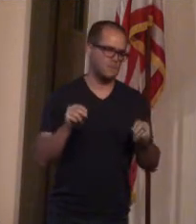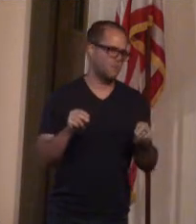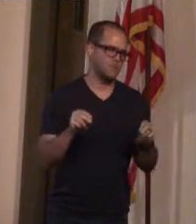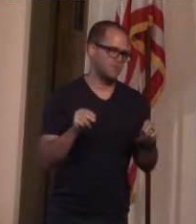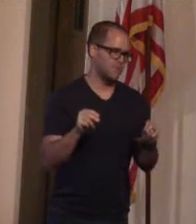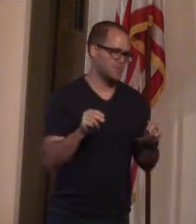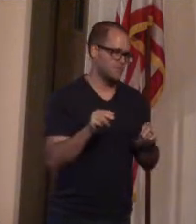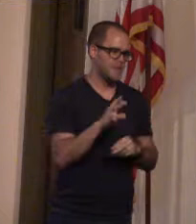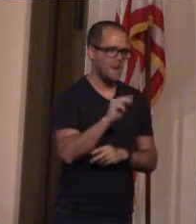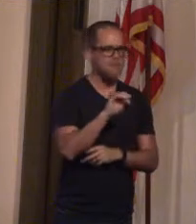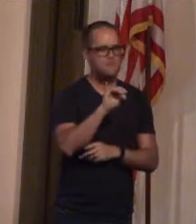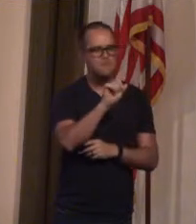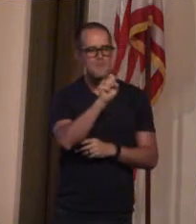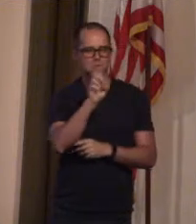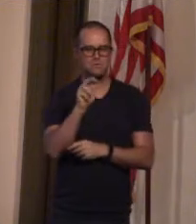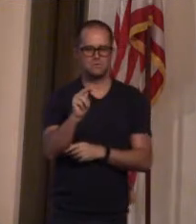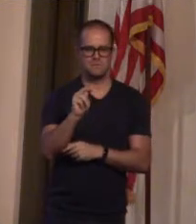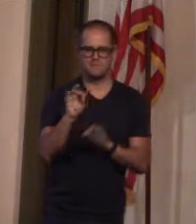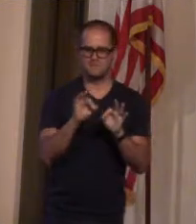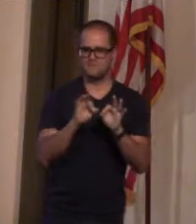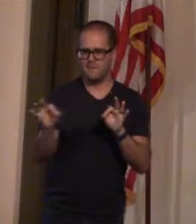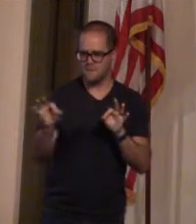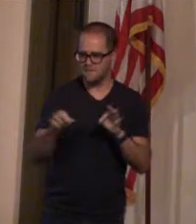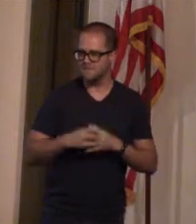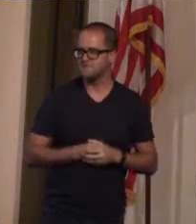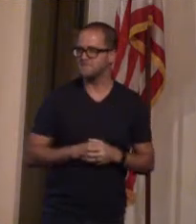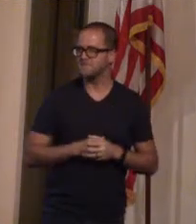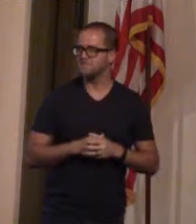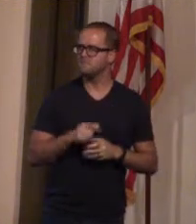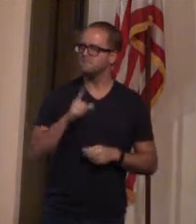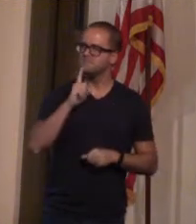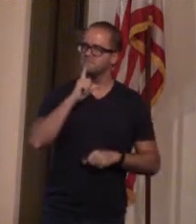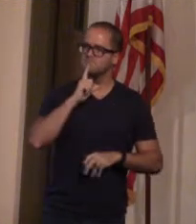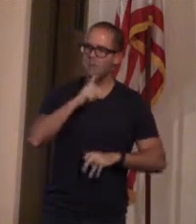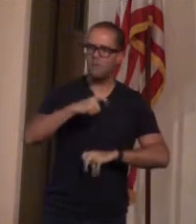Bump that up against the mission statement and the prime directive.